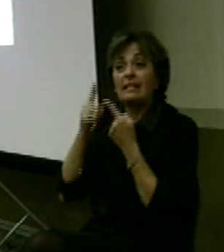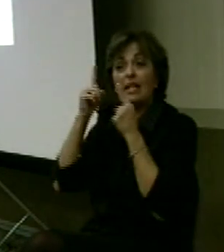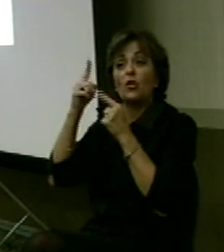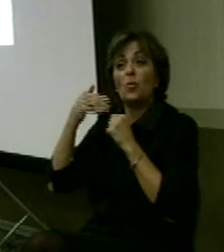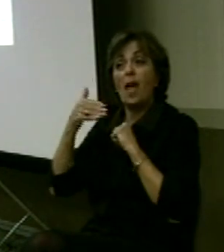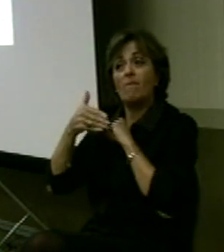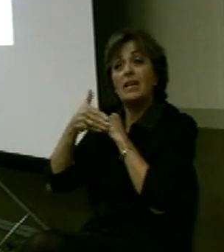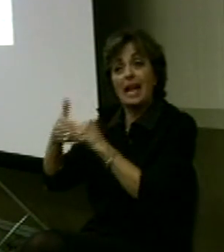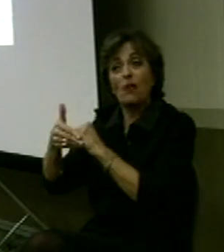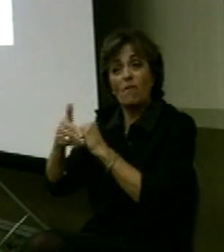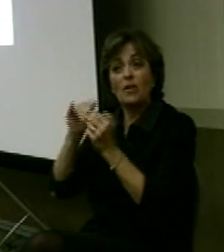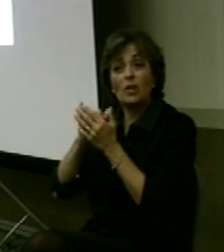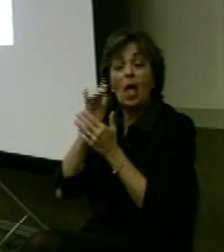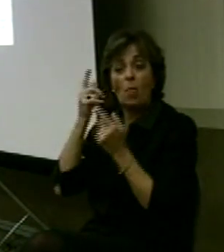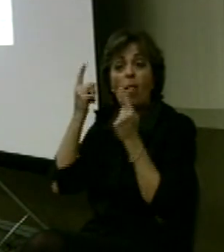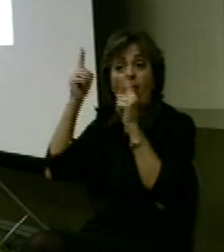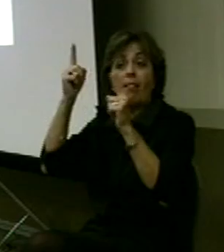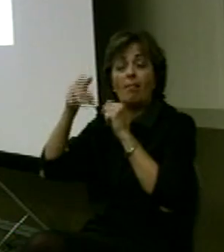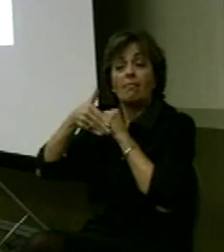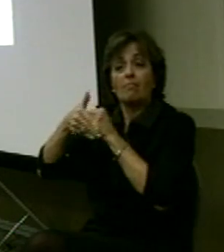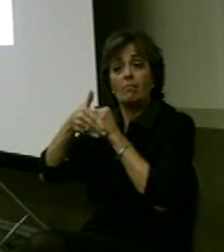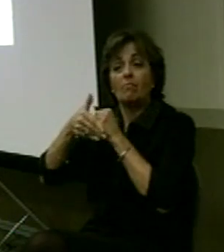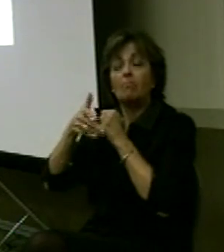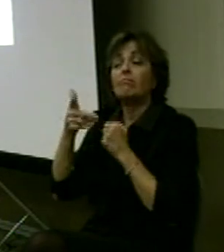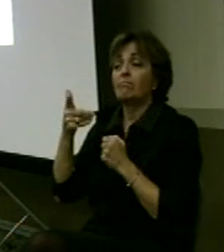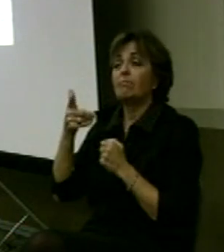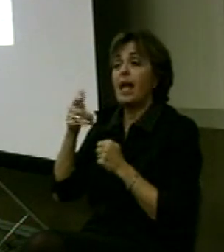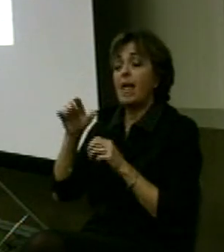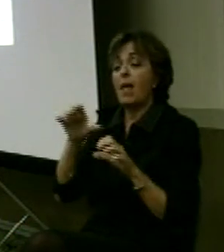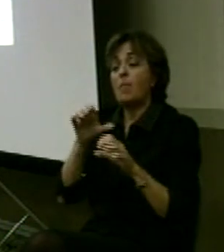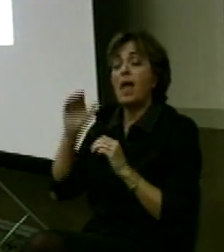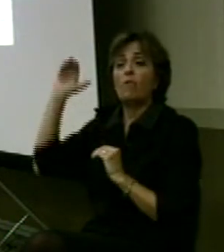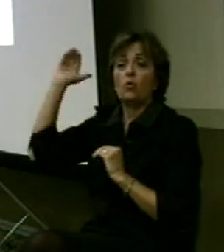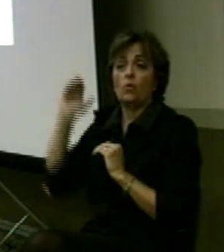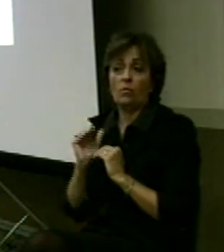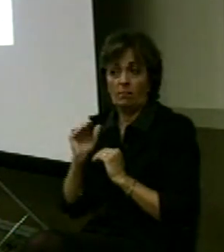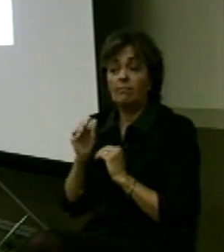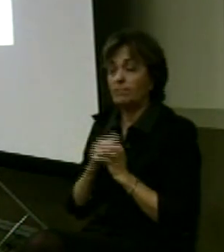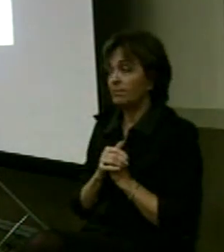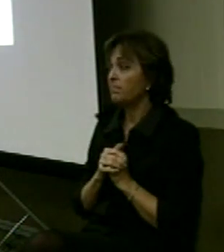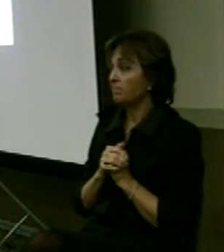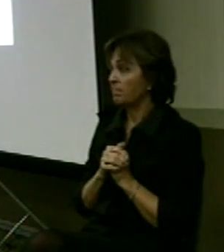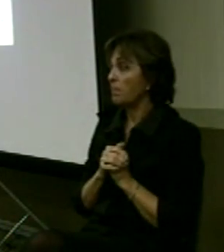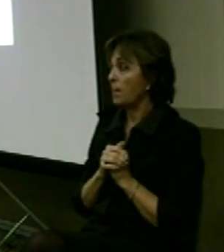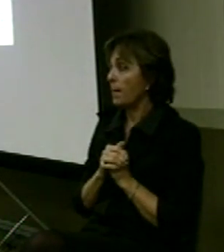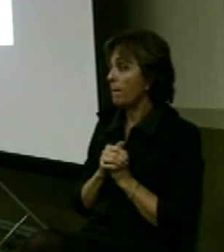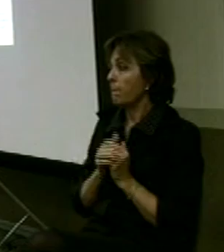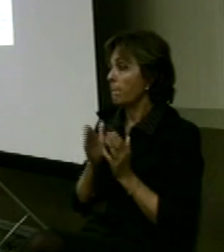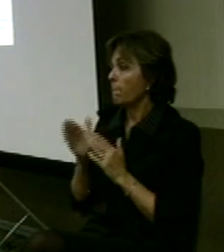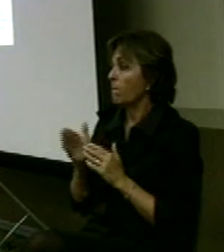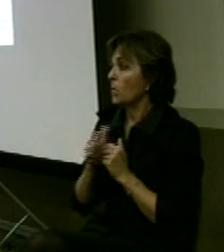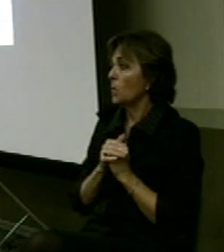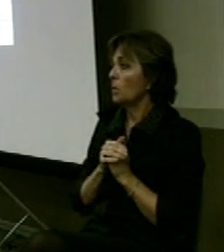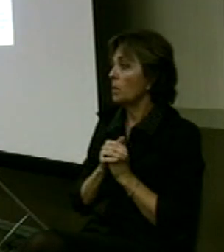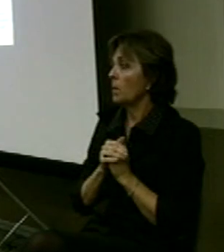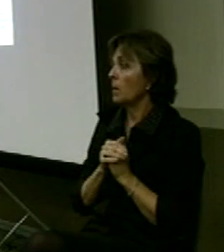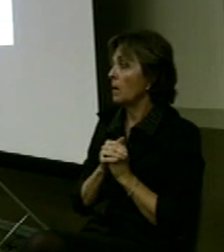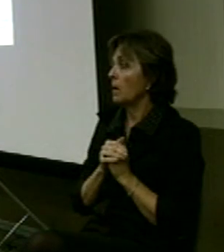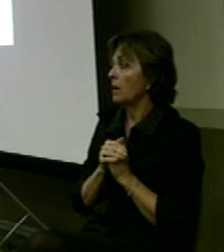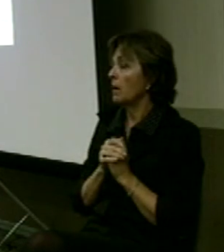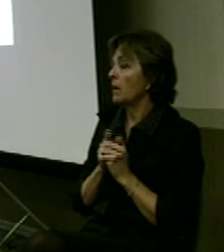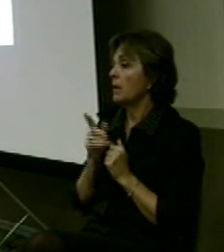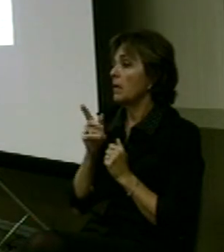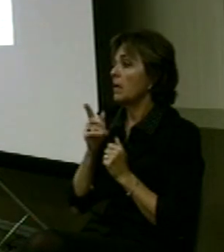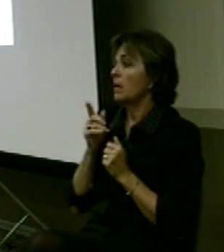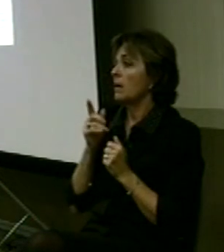Right, until you have an intervention that's effective and is working and the behavior is being diminished or going down, of course. You